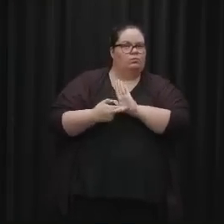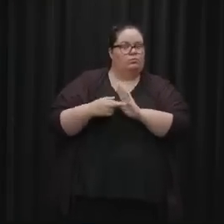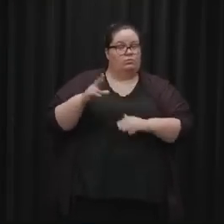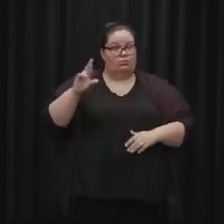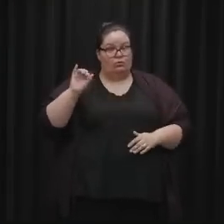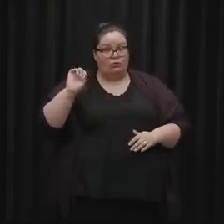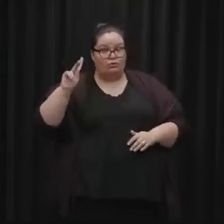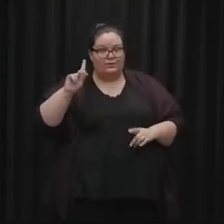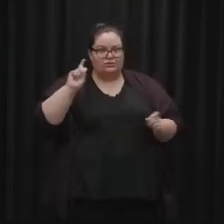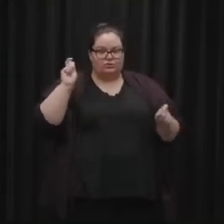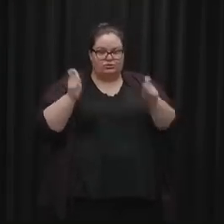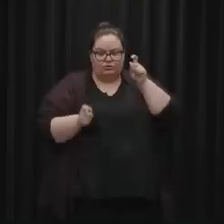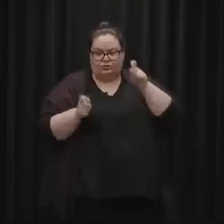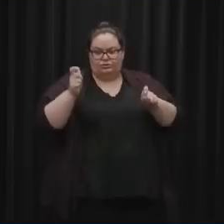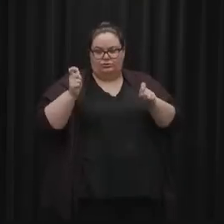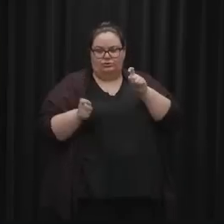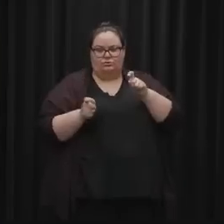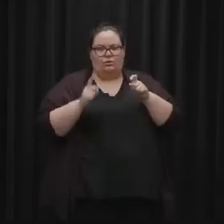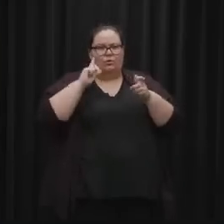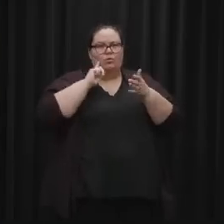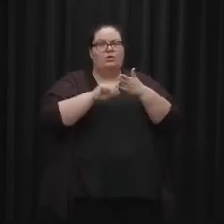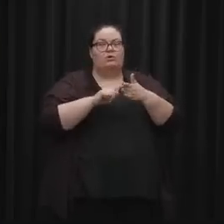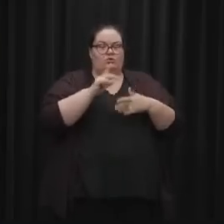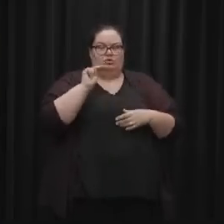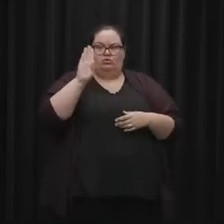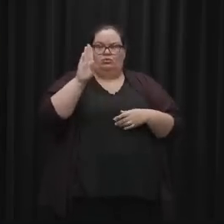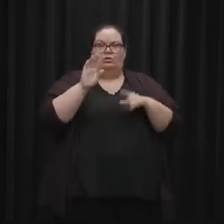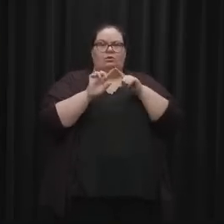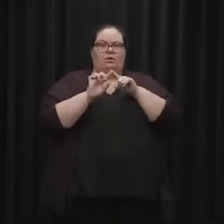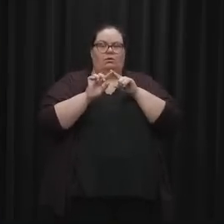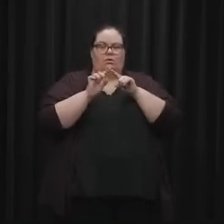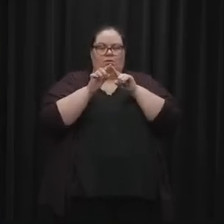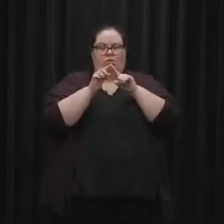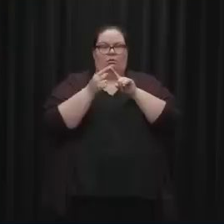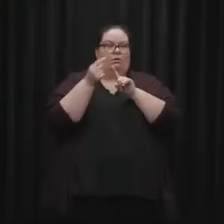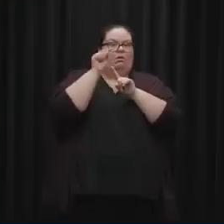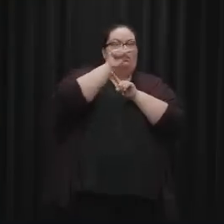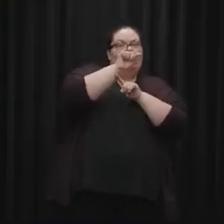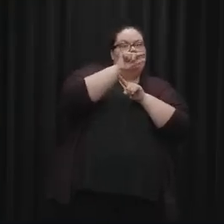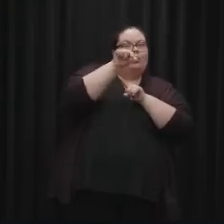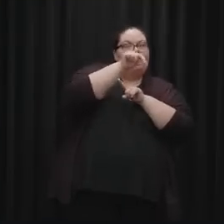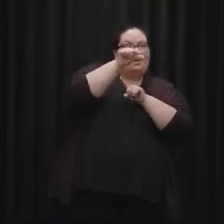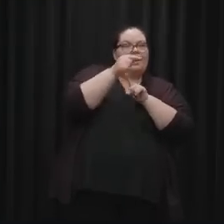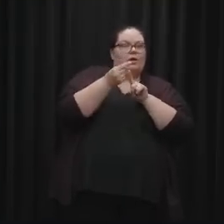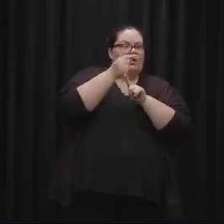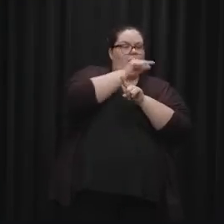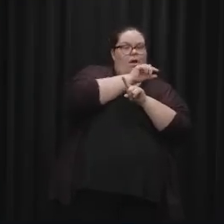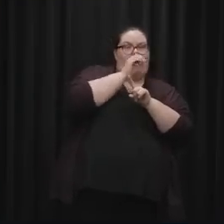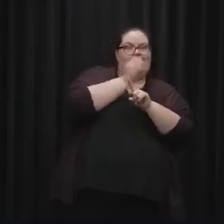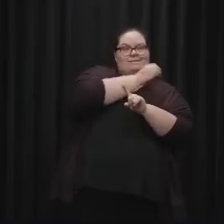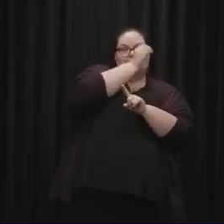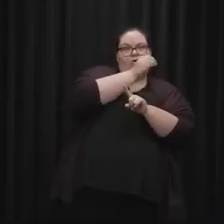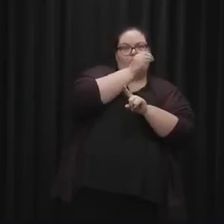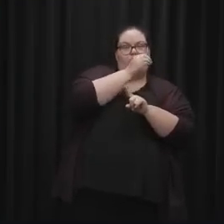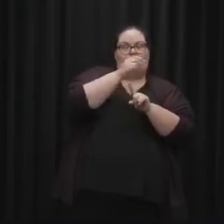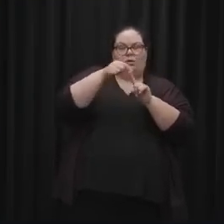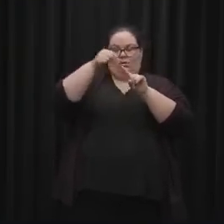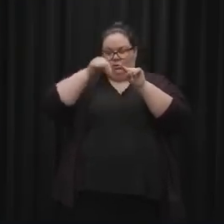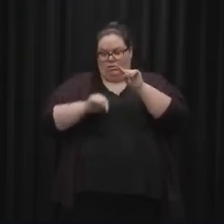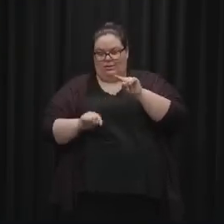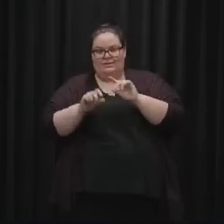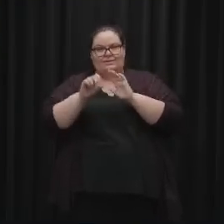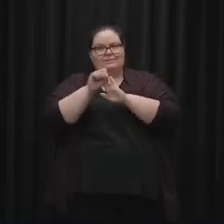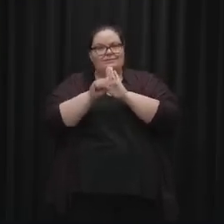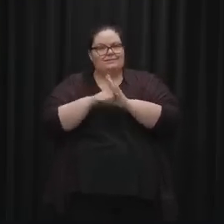changing. So what we're seeing outside of our province, just across the border in Quebec, what we're seeing in Ontario and other provinces in the country, what we're seeing